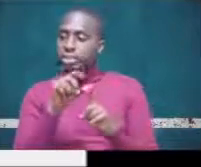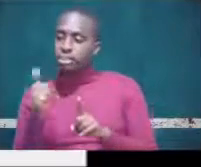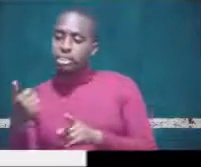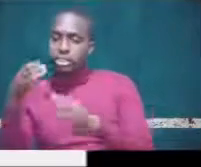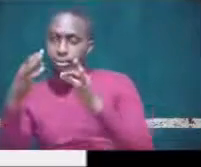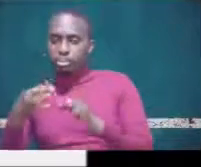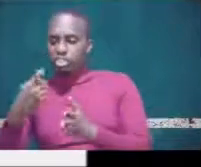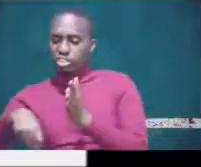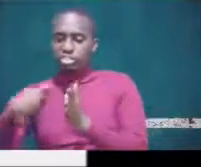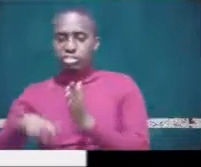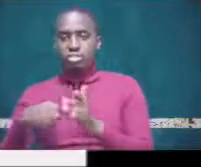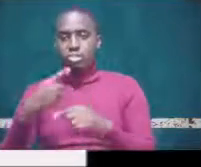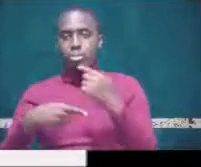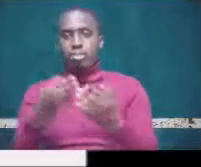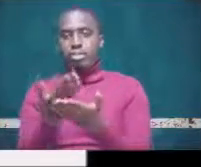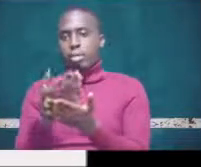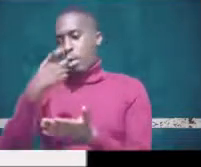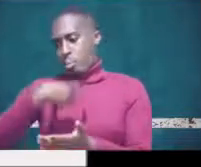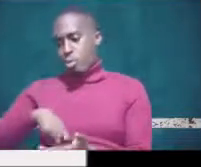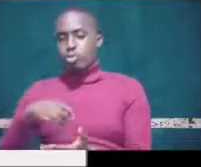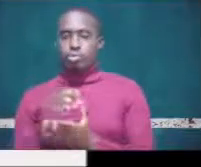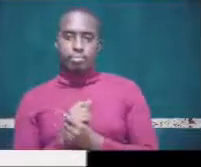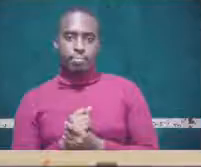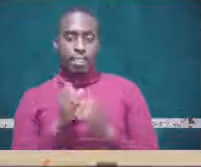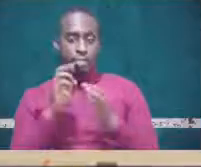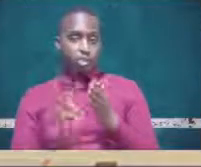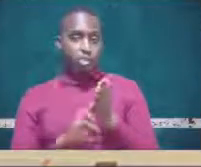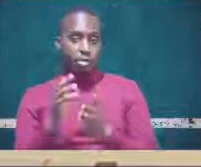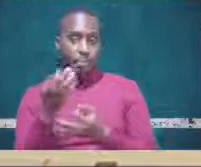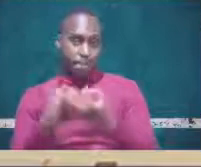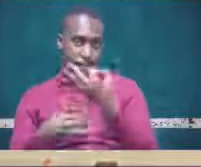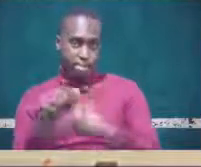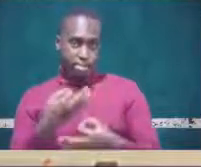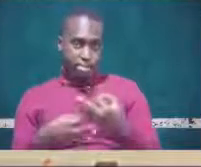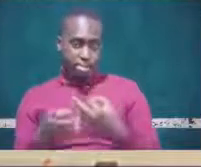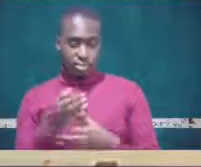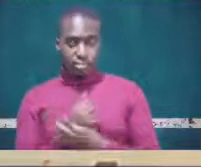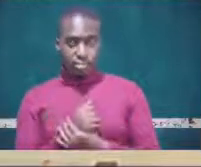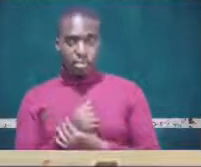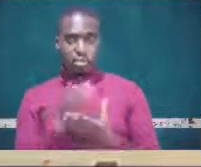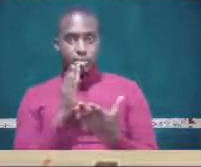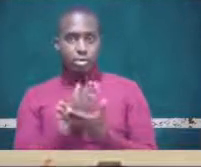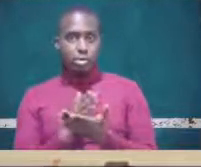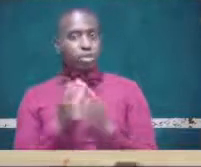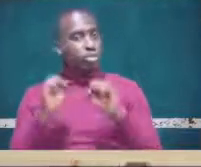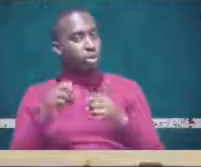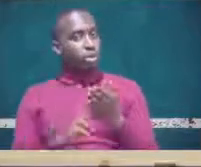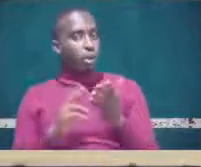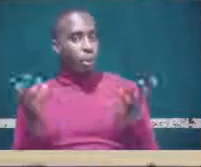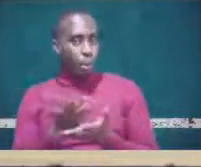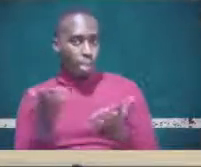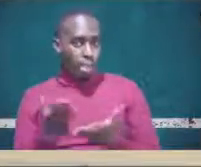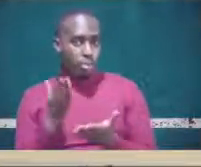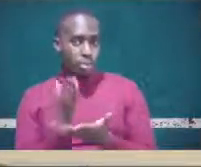pension. It is applicable when you use machines, capital-intensive technology. It is applicable where labor